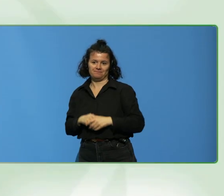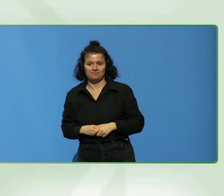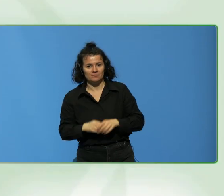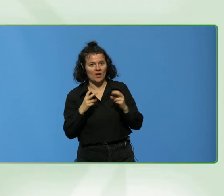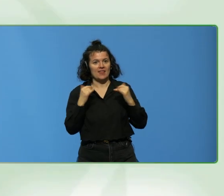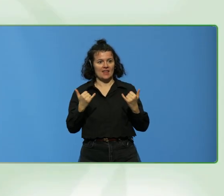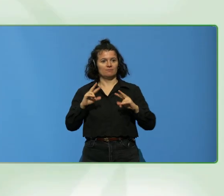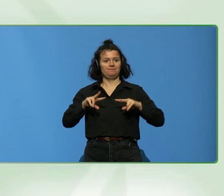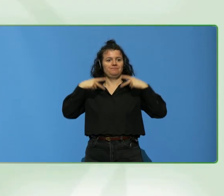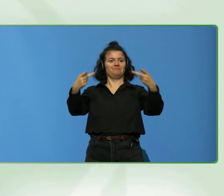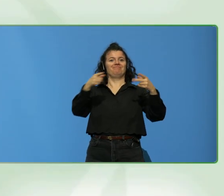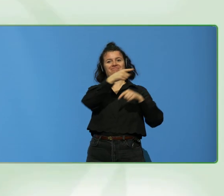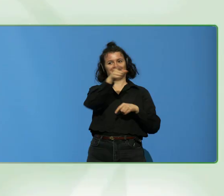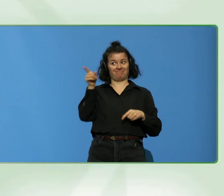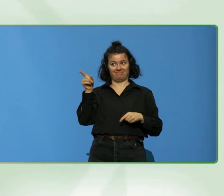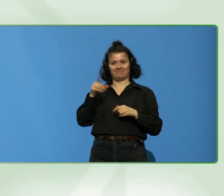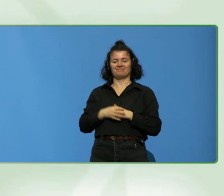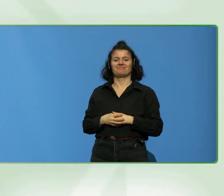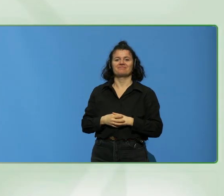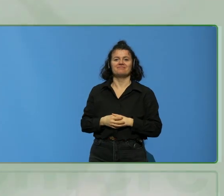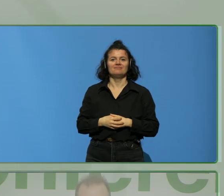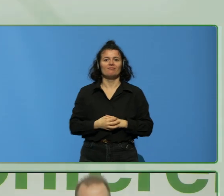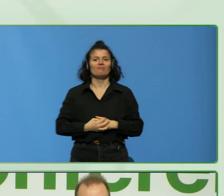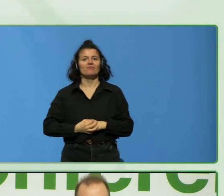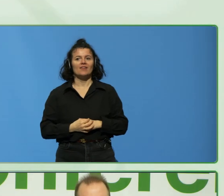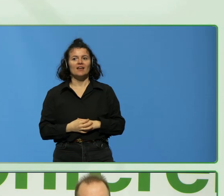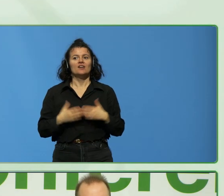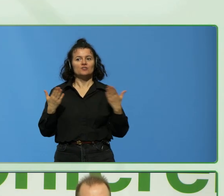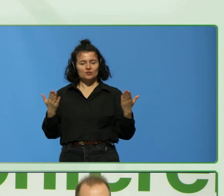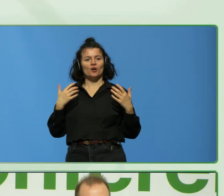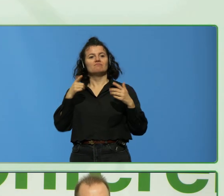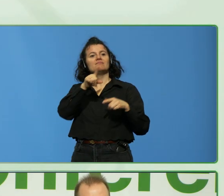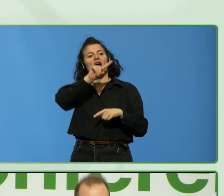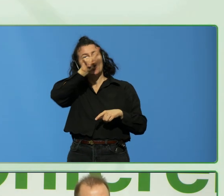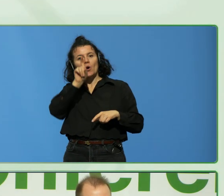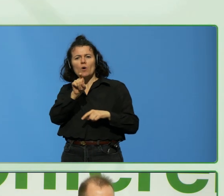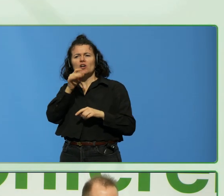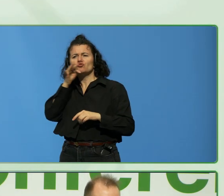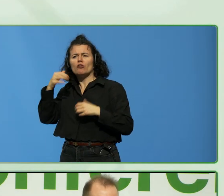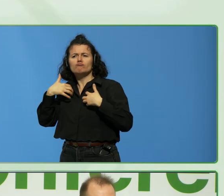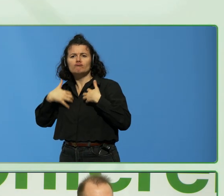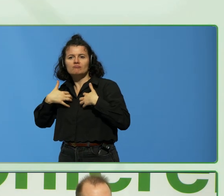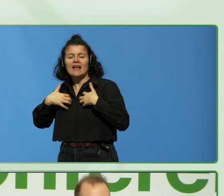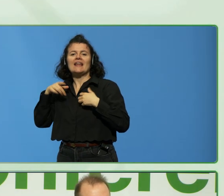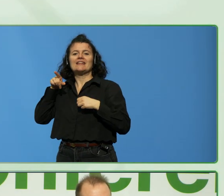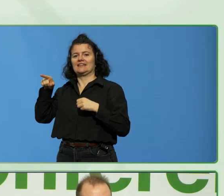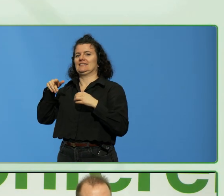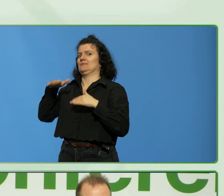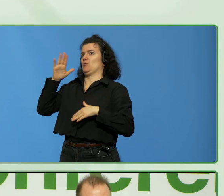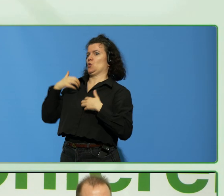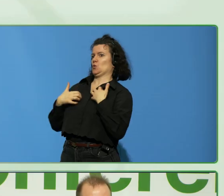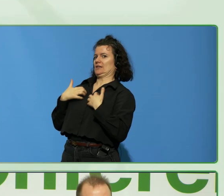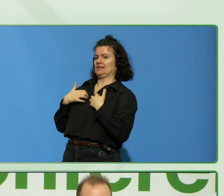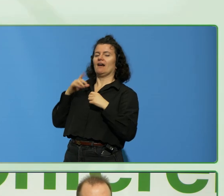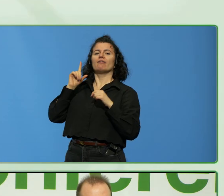the most interesting questions are questions and not commentary. So, bring some, wonderful, we even have a QR code,